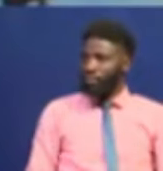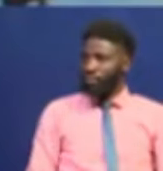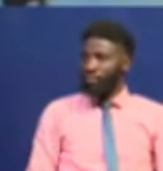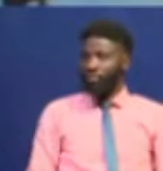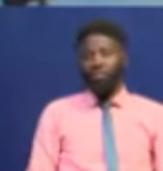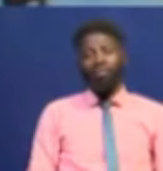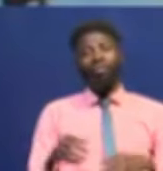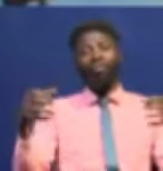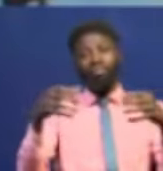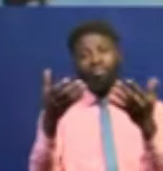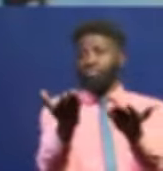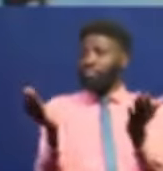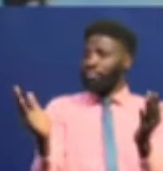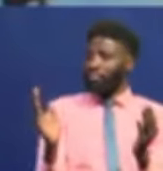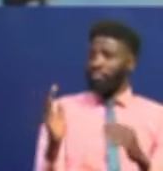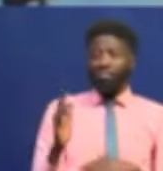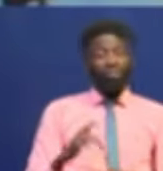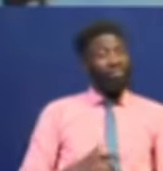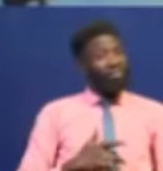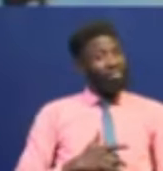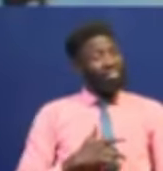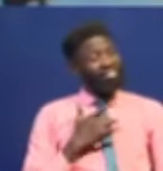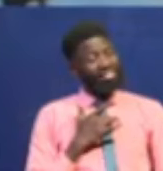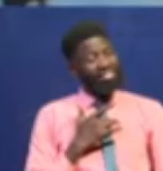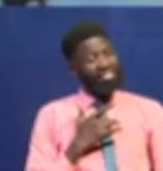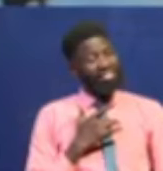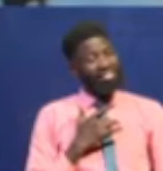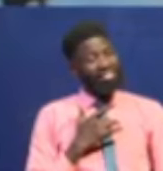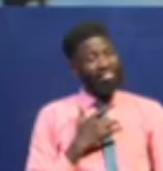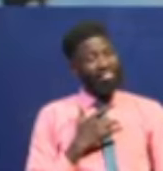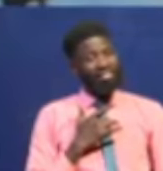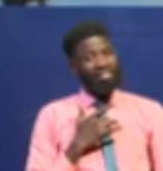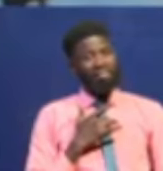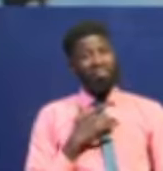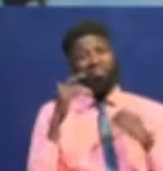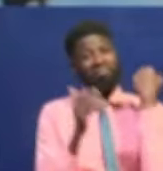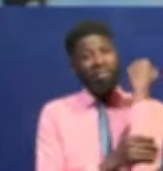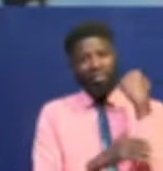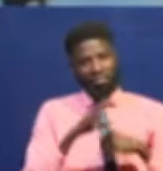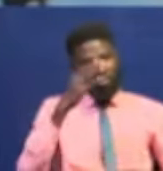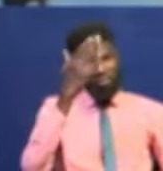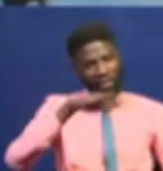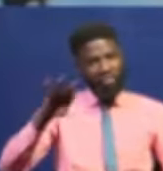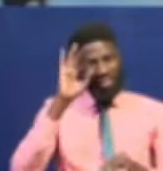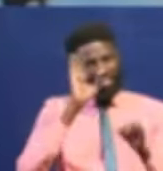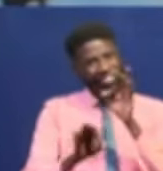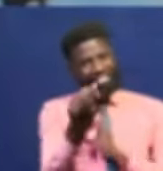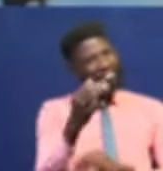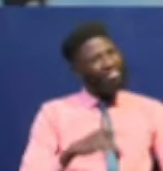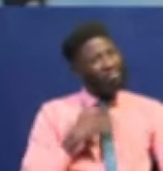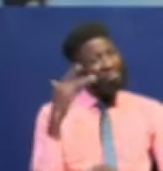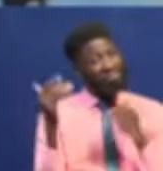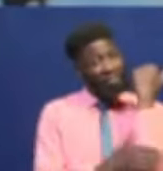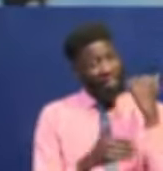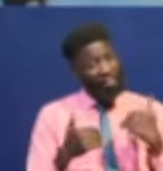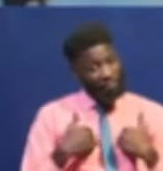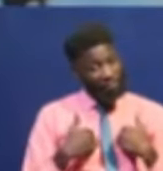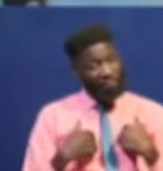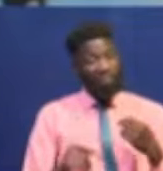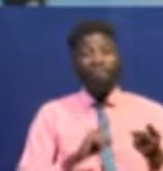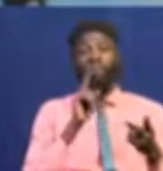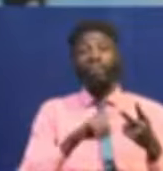are you guys bothered about the fact that Parliament was burnt? Are you guys